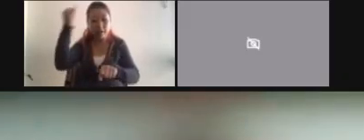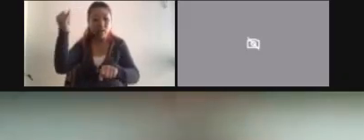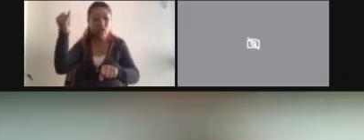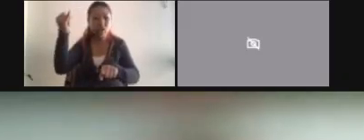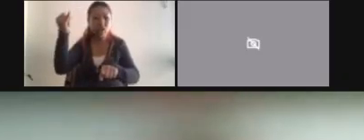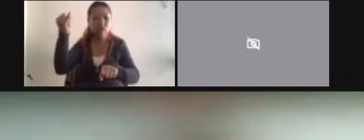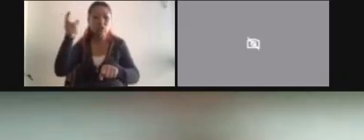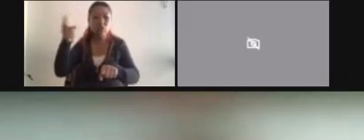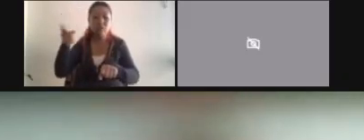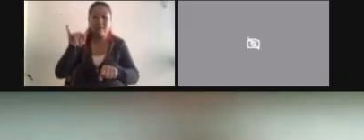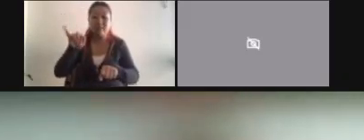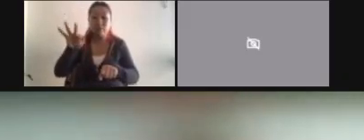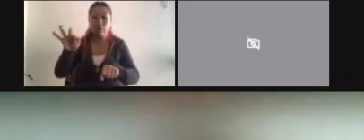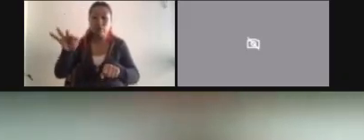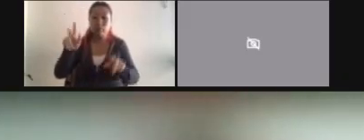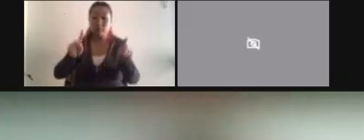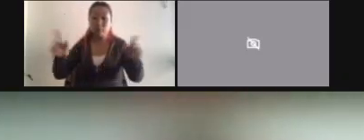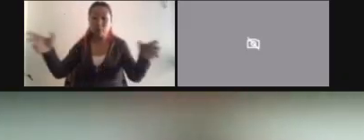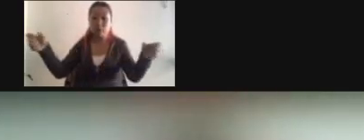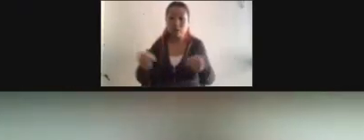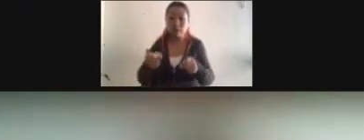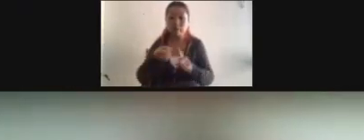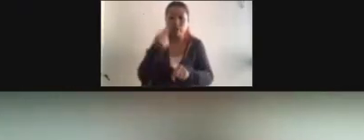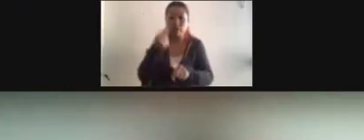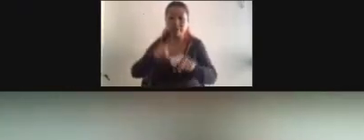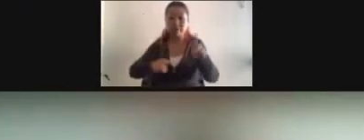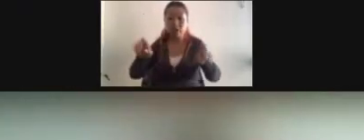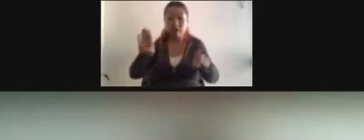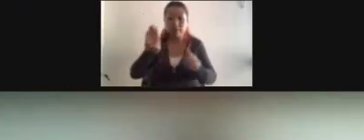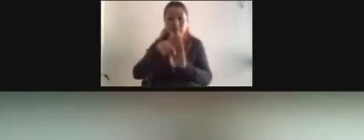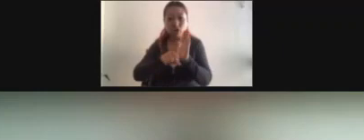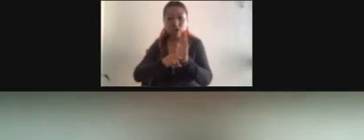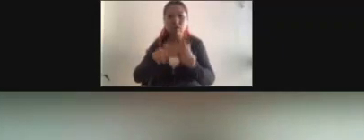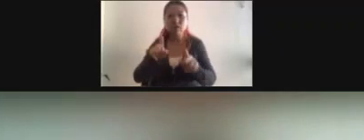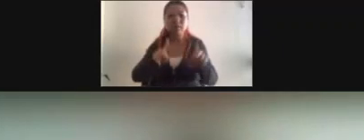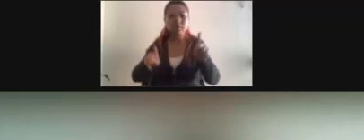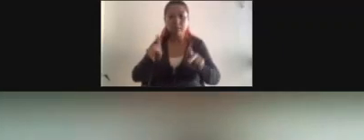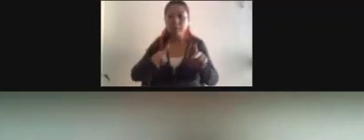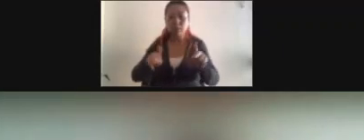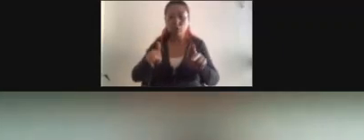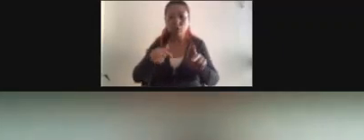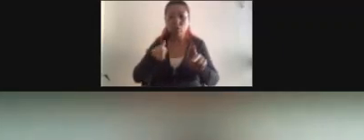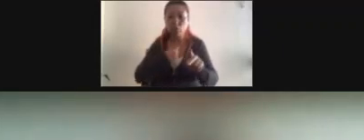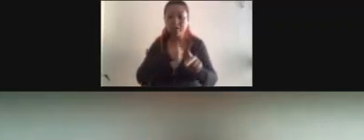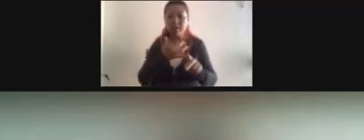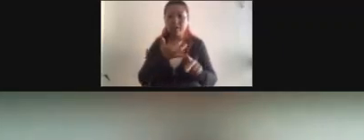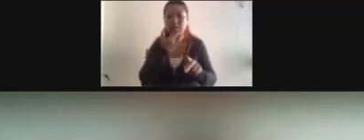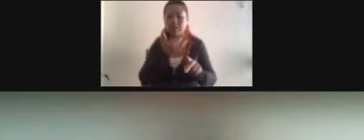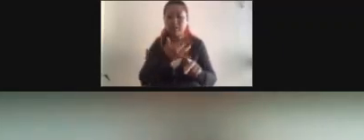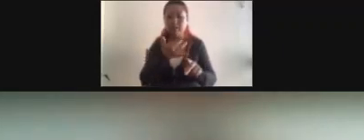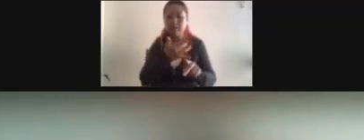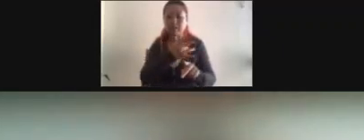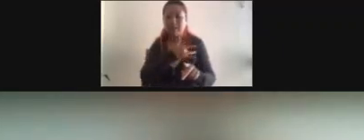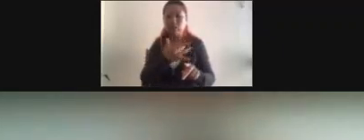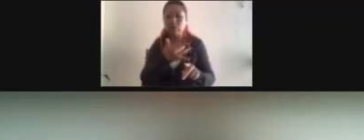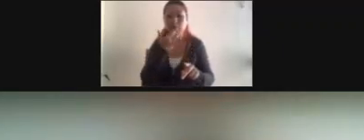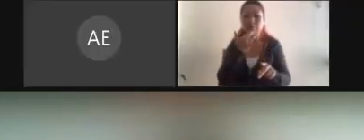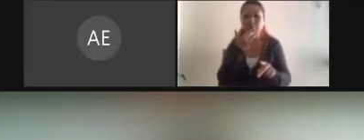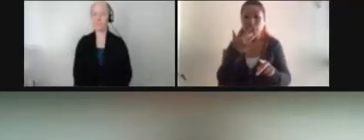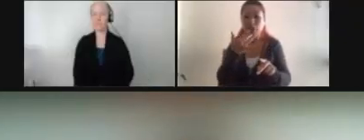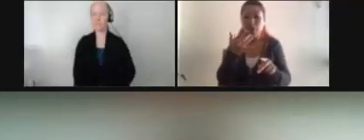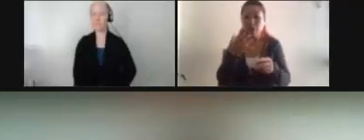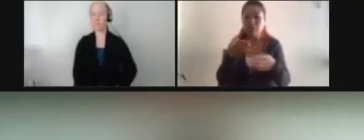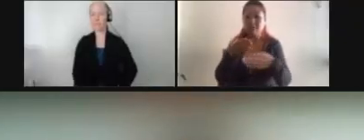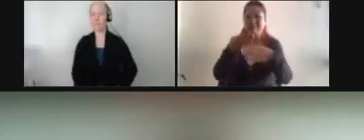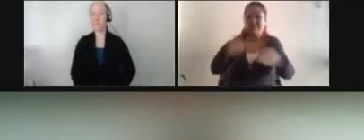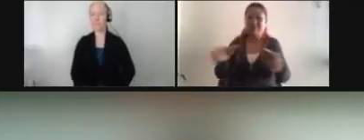you bring people together from different backgrounds, humans are tribal, right? We like to draw divisions. And you would think that